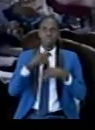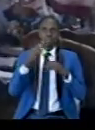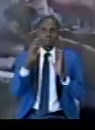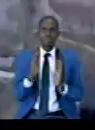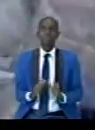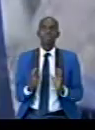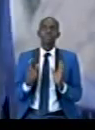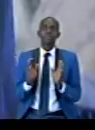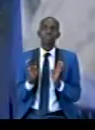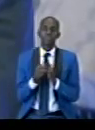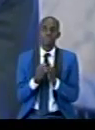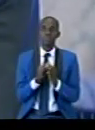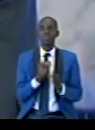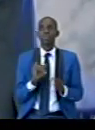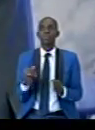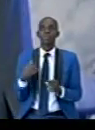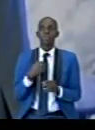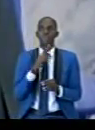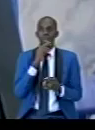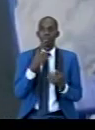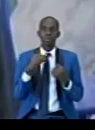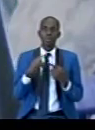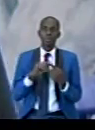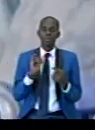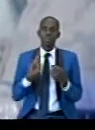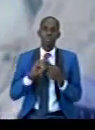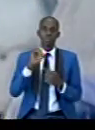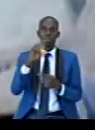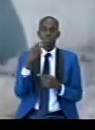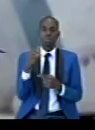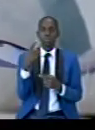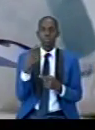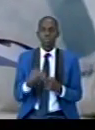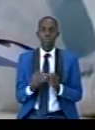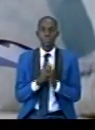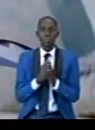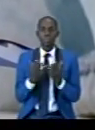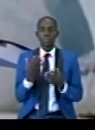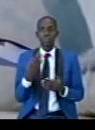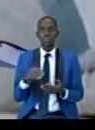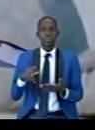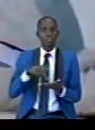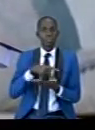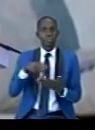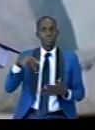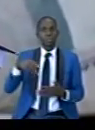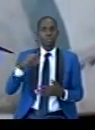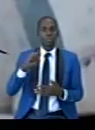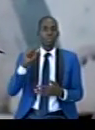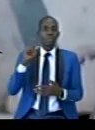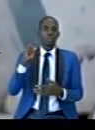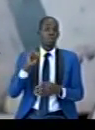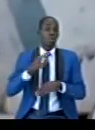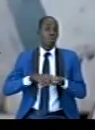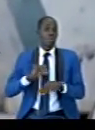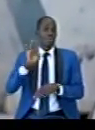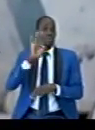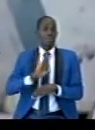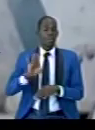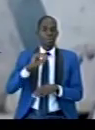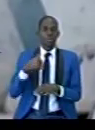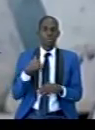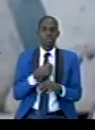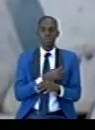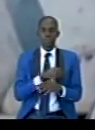conference, we're coming to one of the Psalms. On Friday, we dealt with Psalm